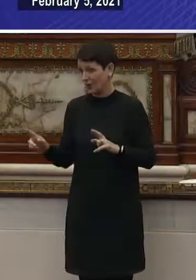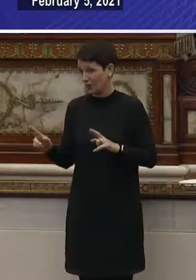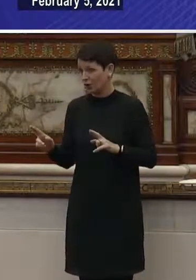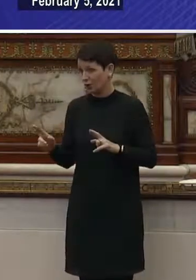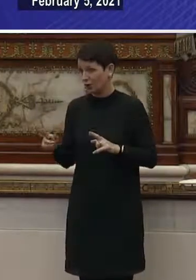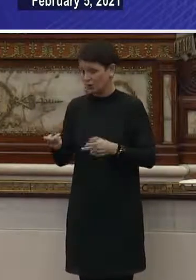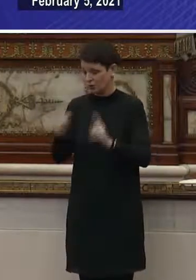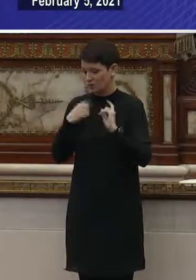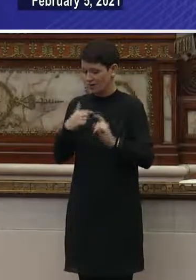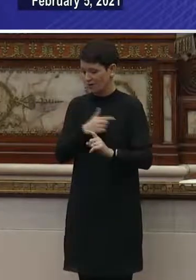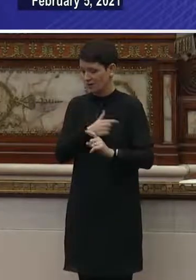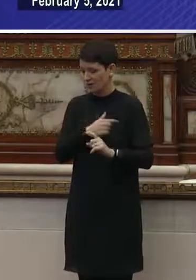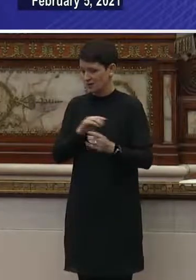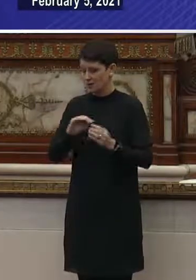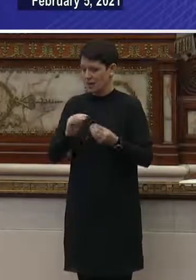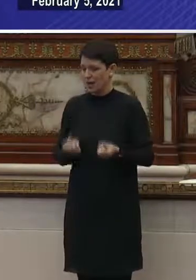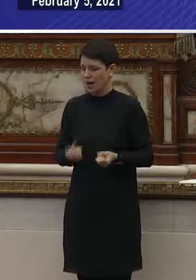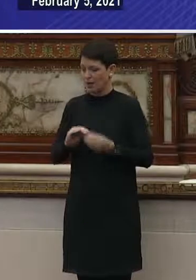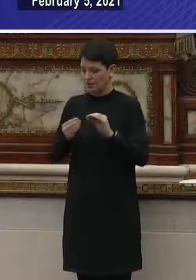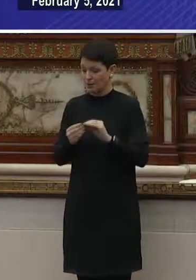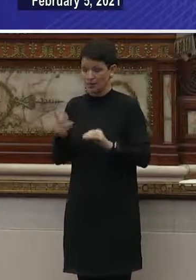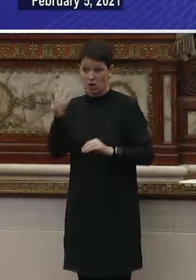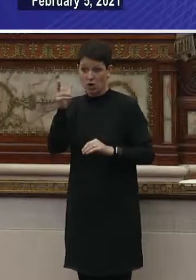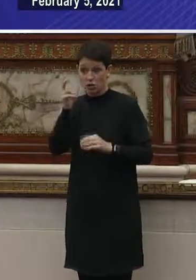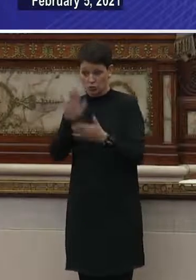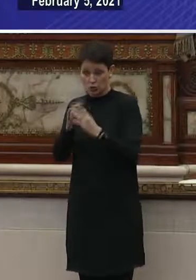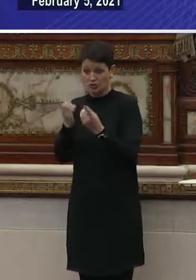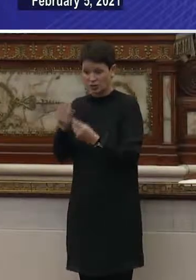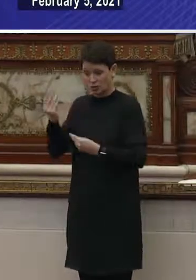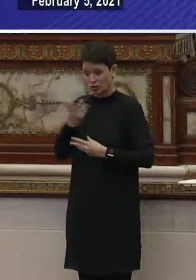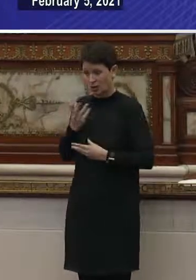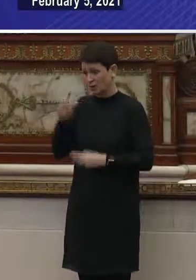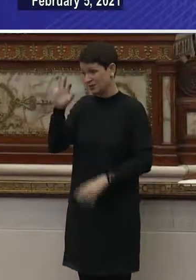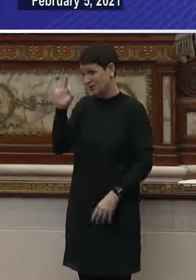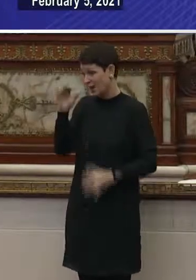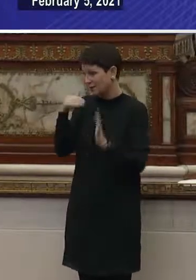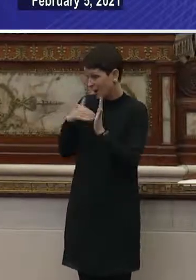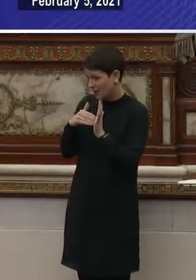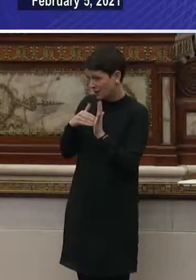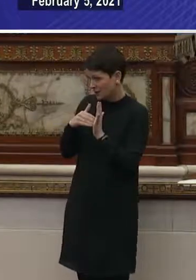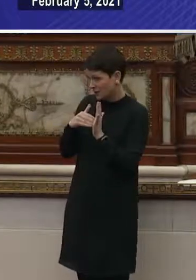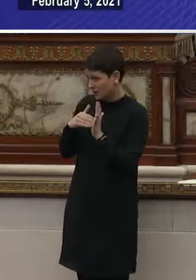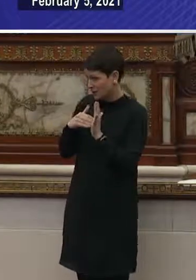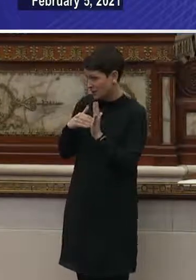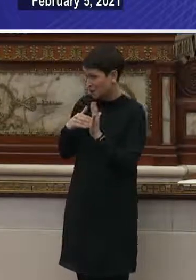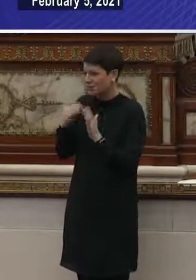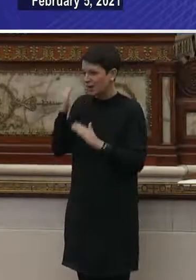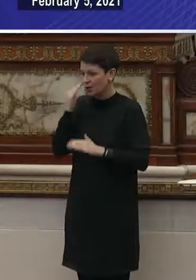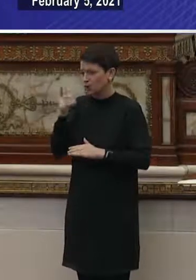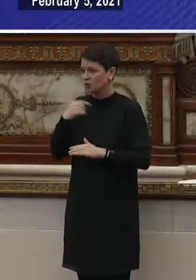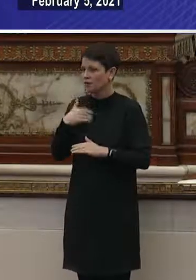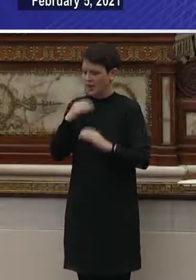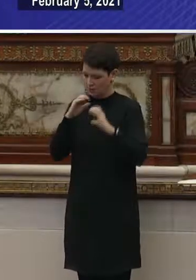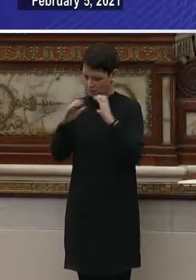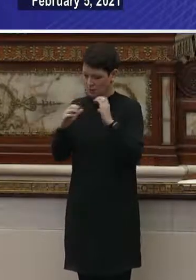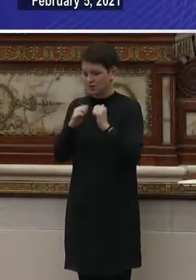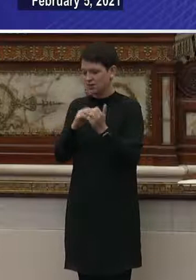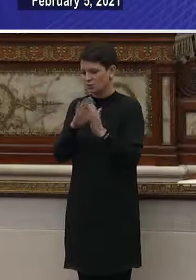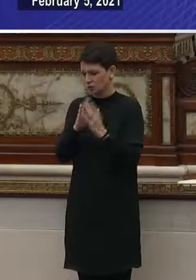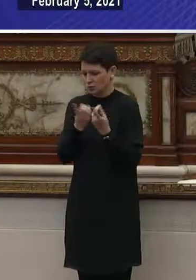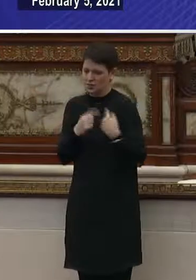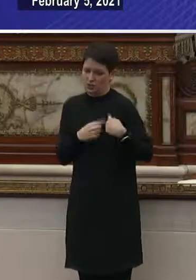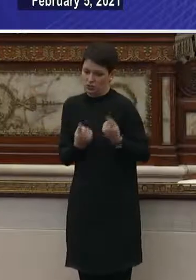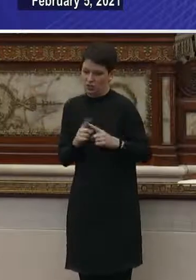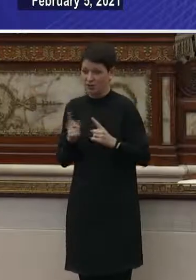to give us an amount? If the number I heard from the school district was 9,000, and again, I know you've had communication with them,